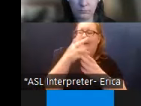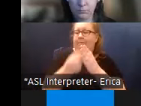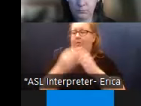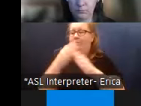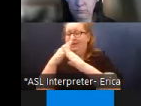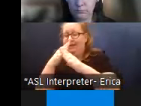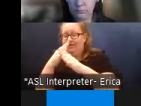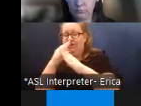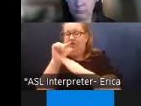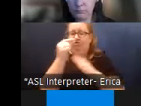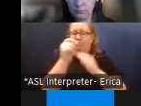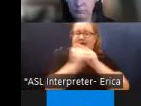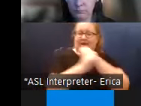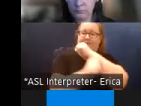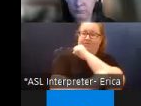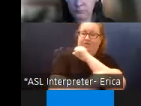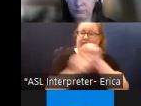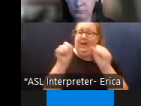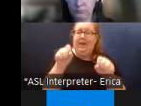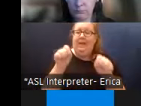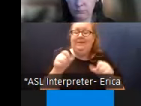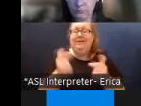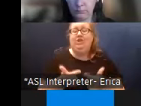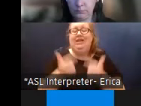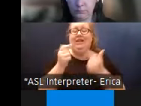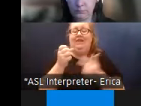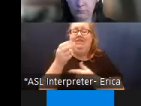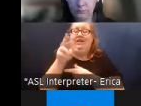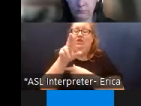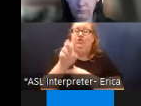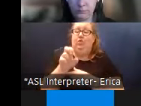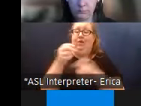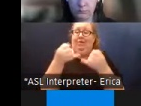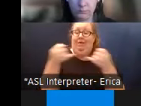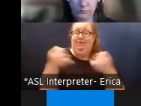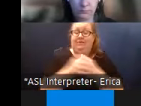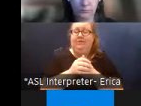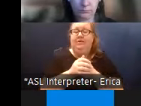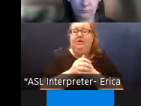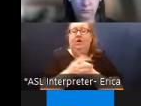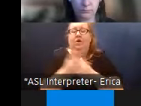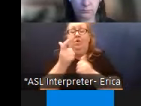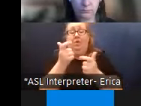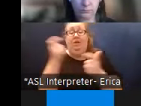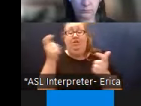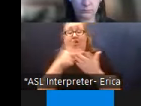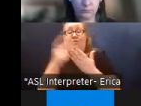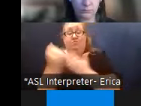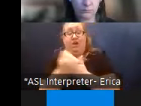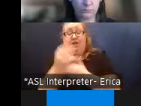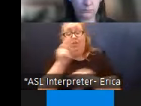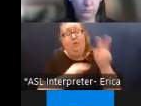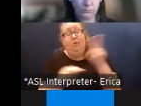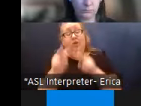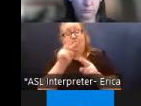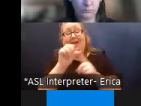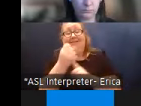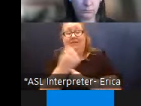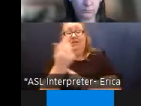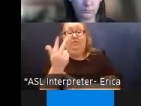infrastructure, and potentially living shorelines. One of the larger projects that we would look at in scenario